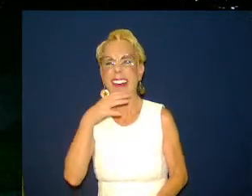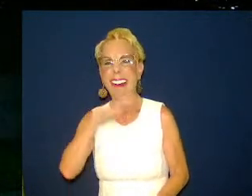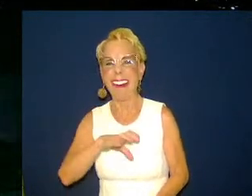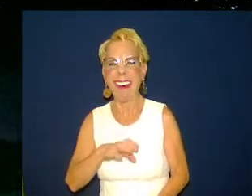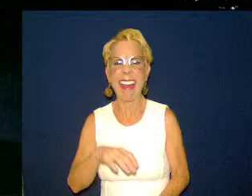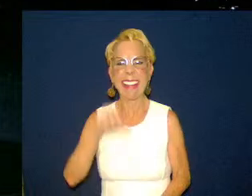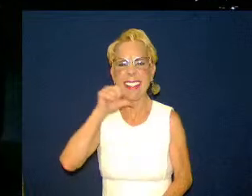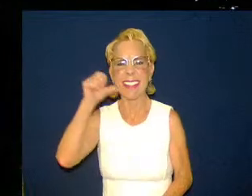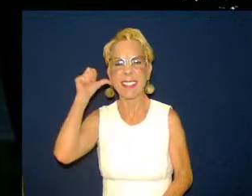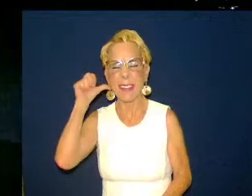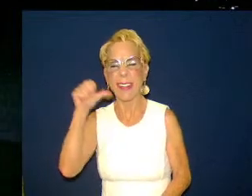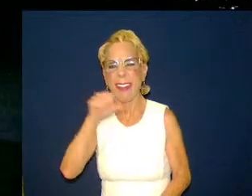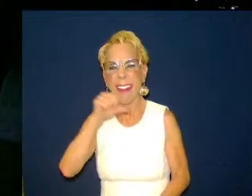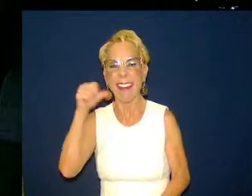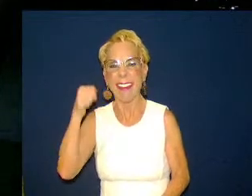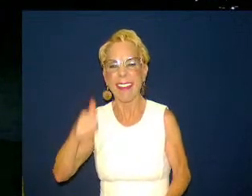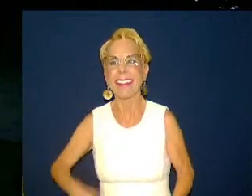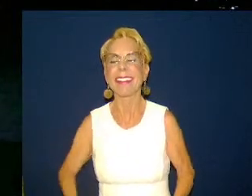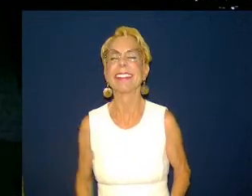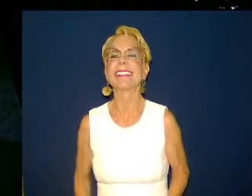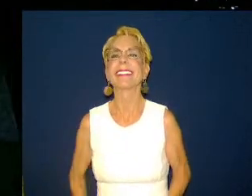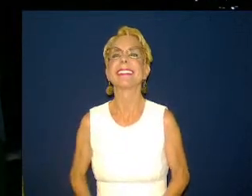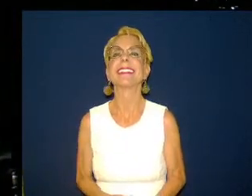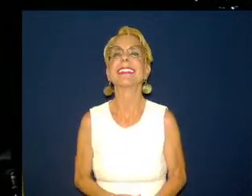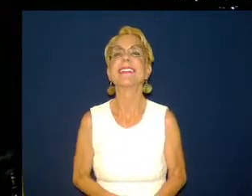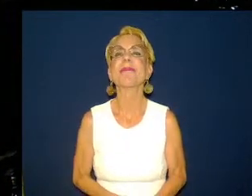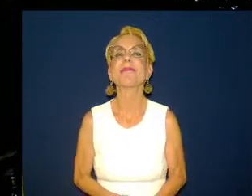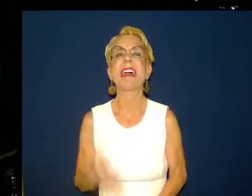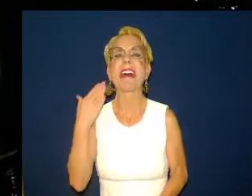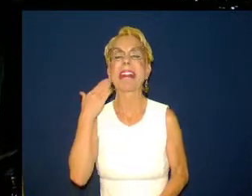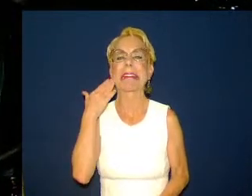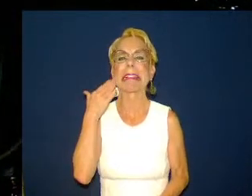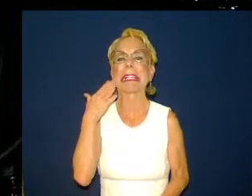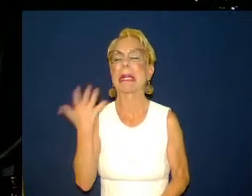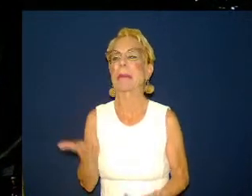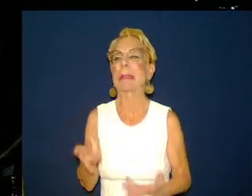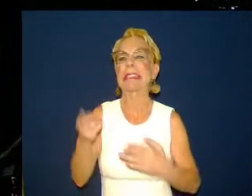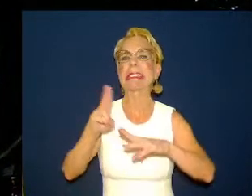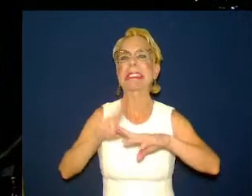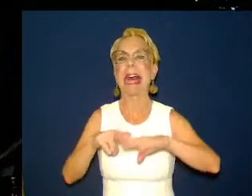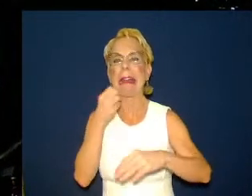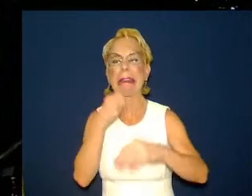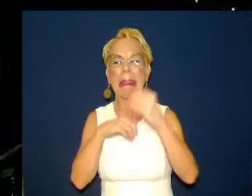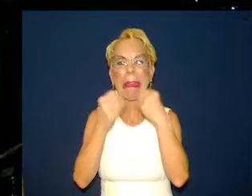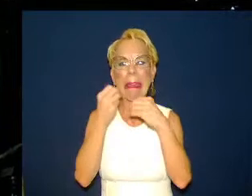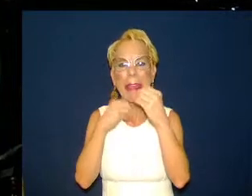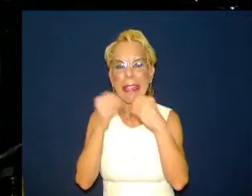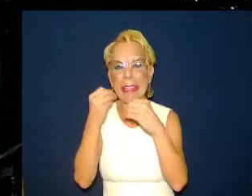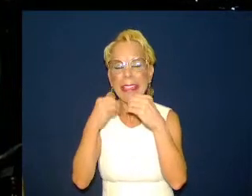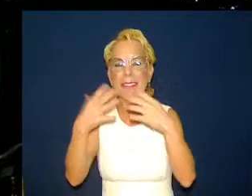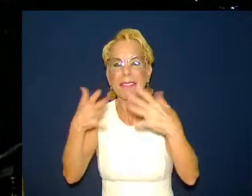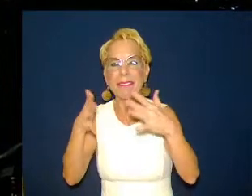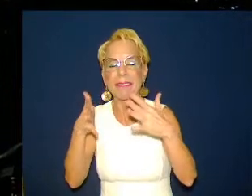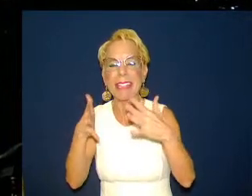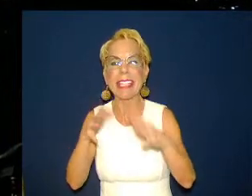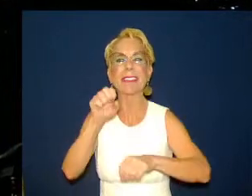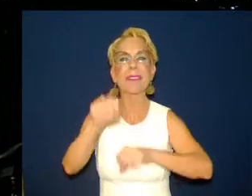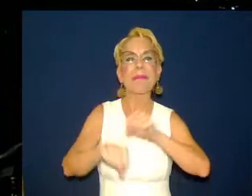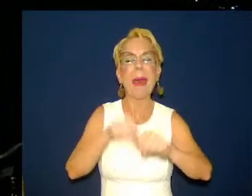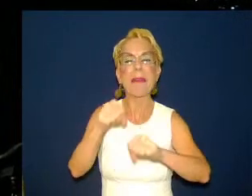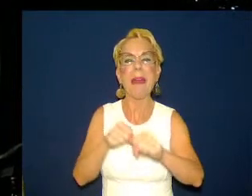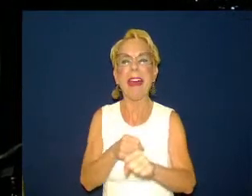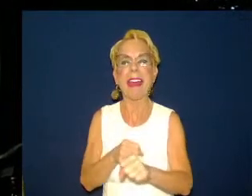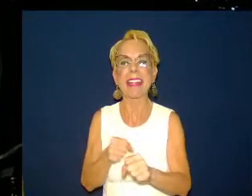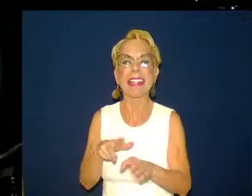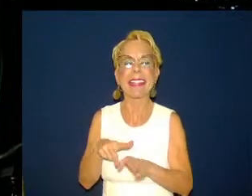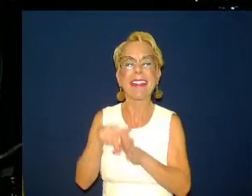where they sell the scones and the biscuits and all that stuff. Jennifer looked back and said, "Where are you going?" I said, "I'm going where I always go, to